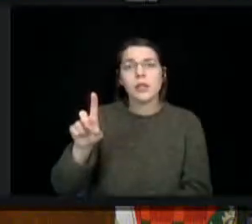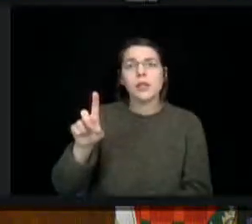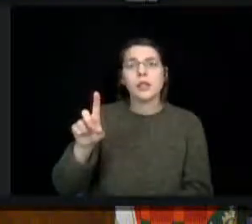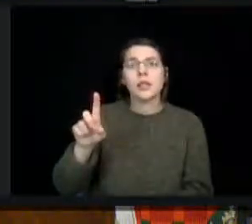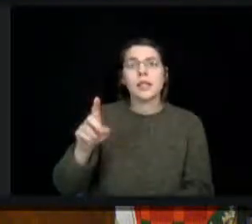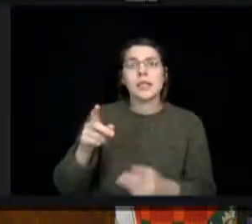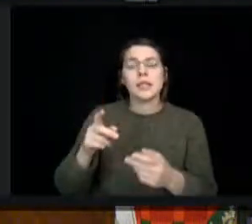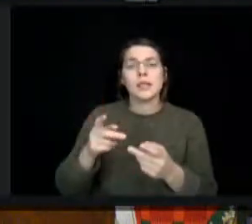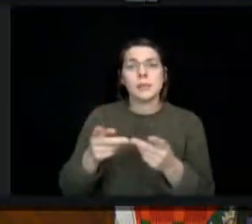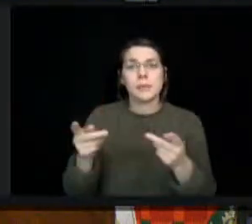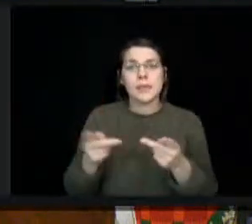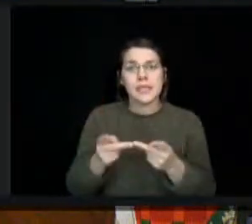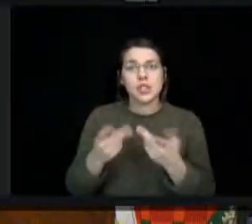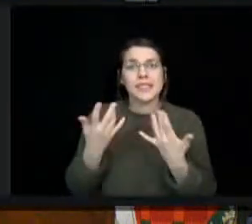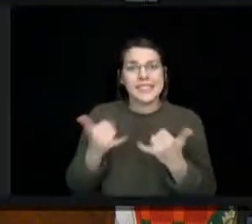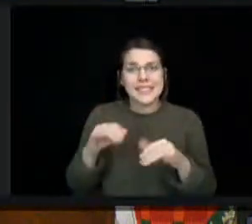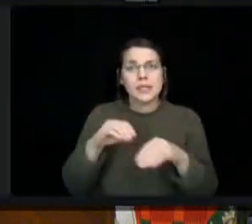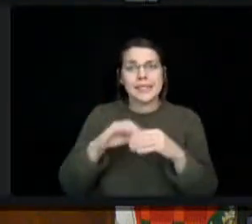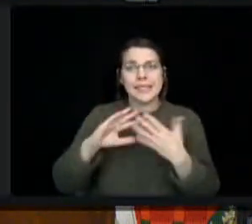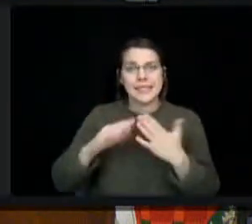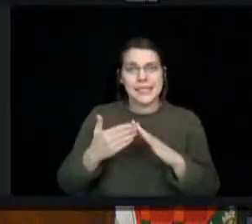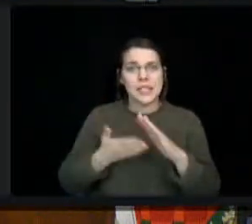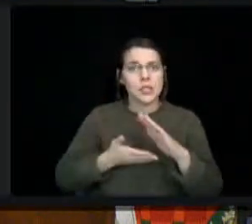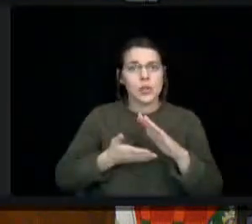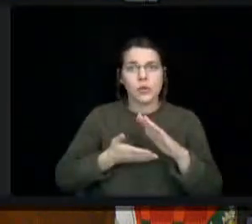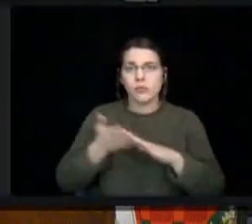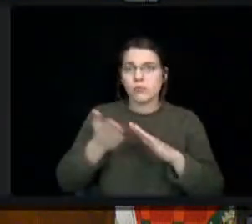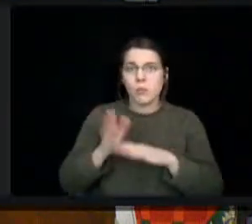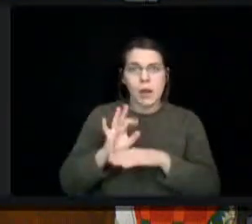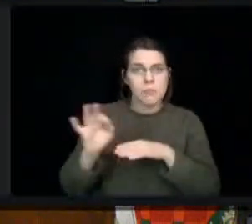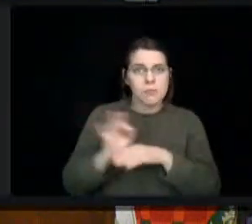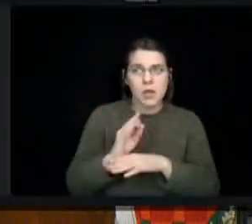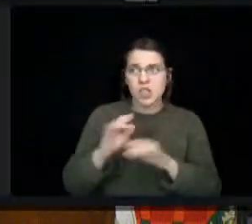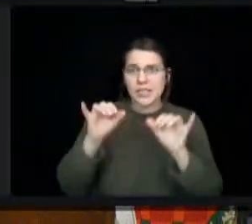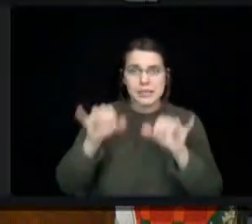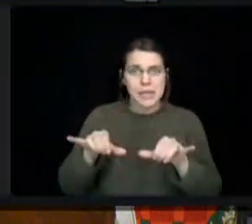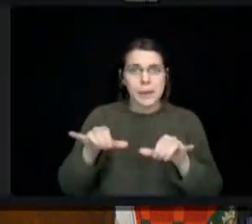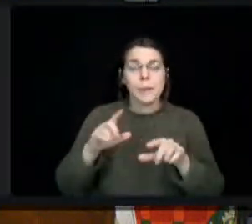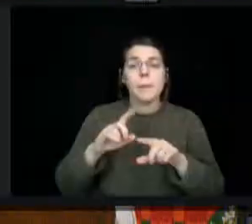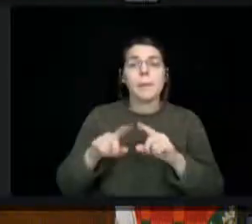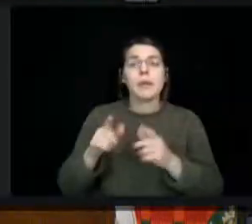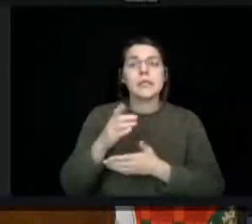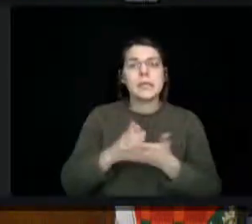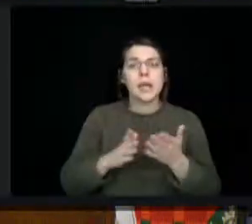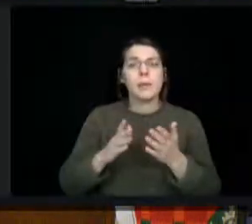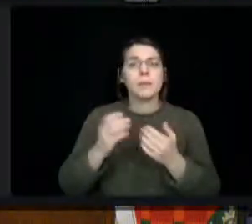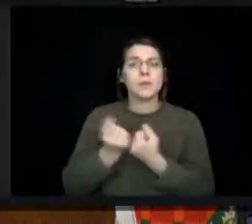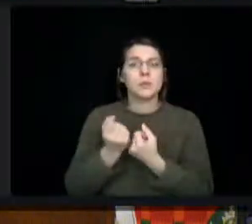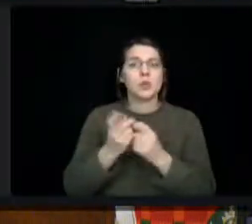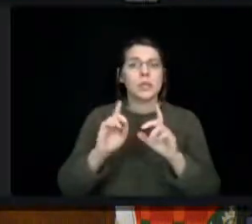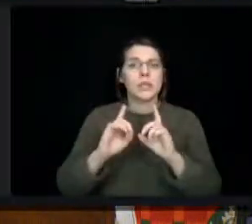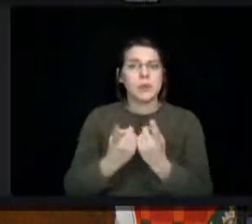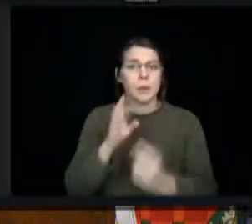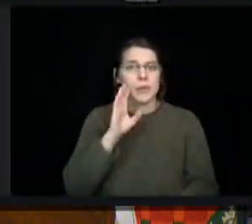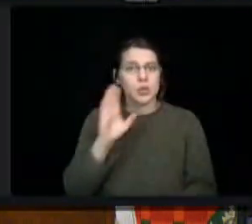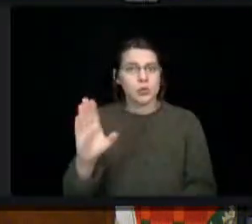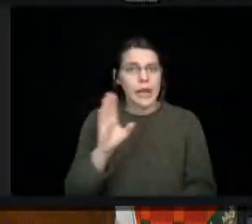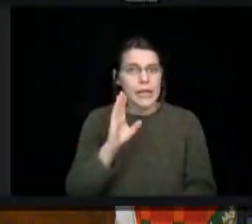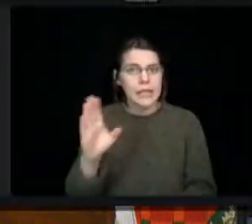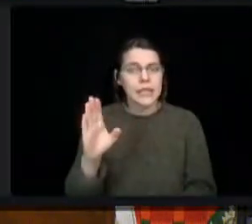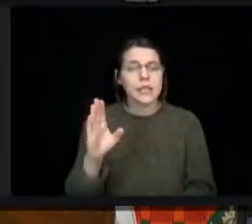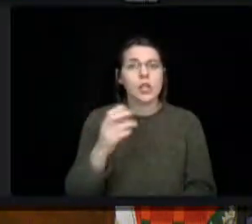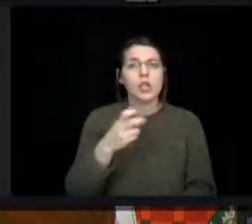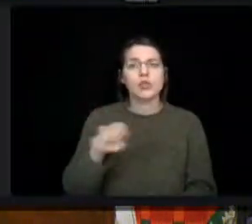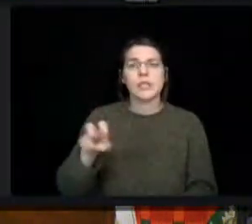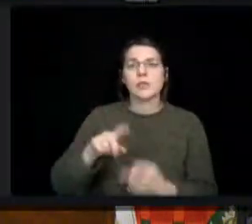function the way that they have. And then some of the ones that were supporting departments directly, are transferring to those